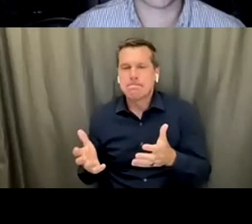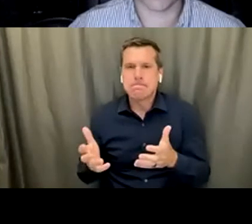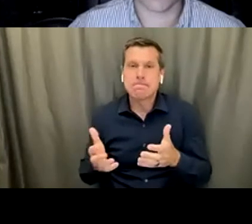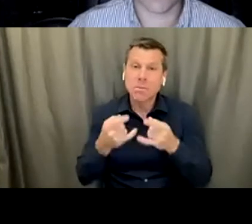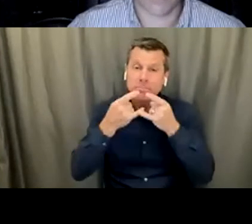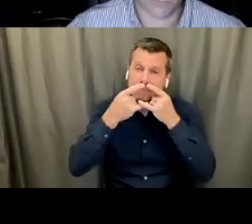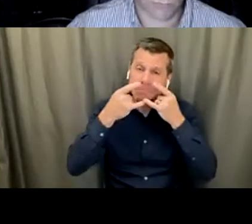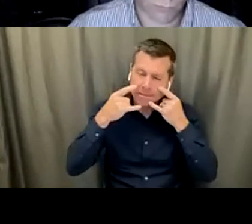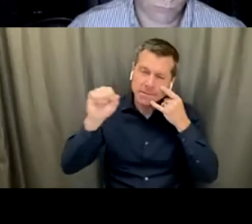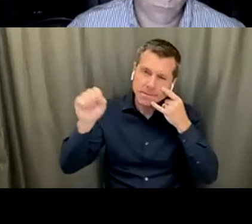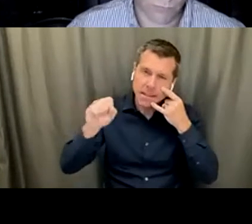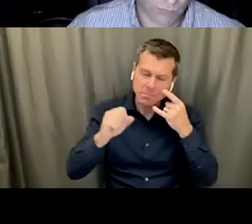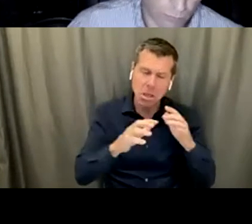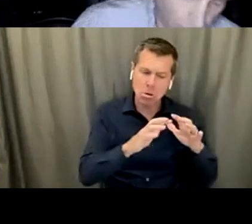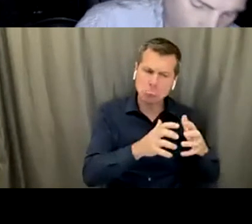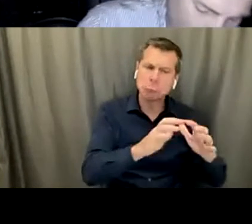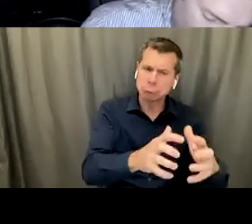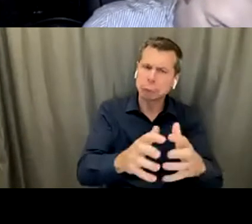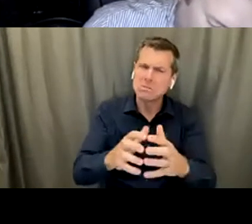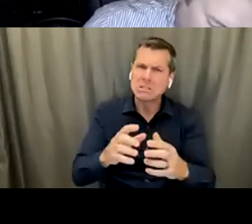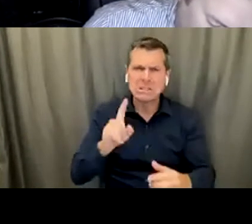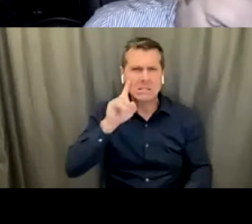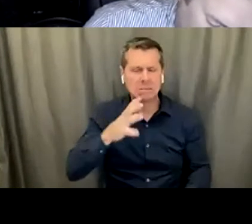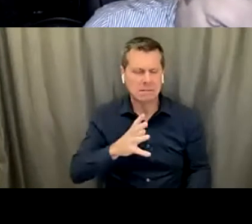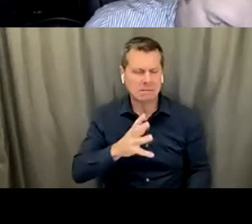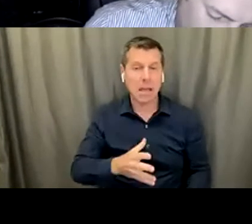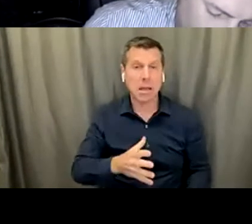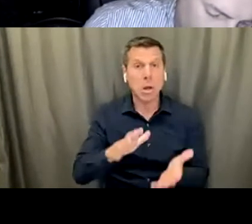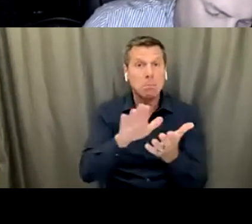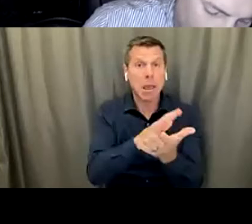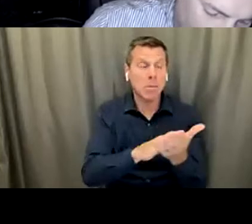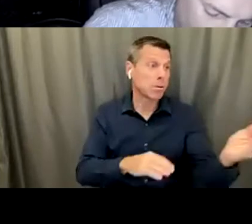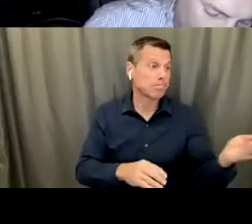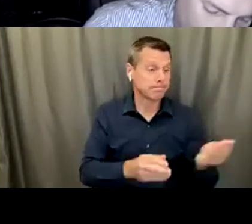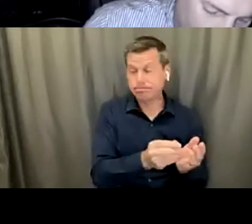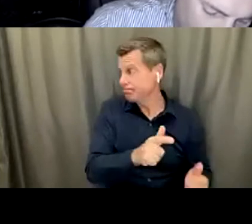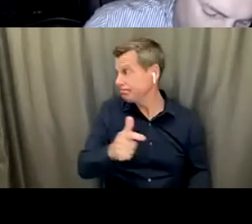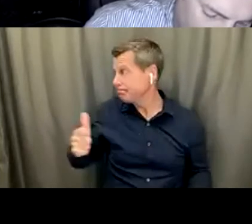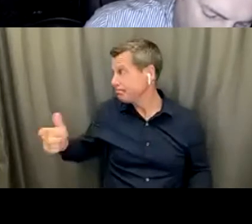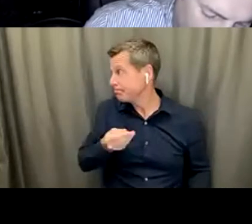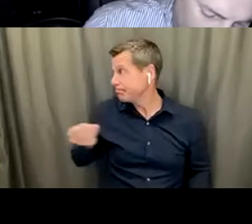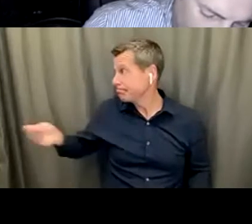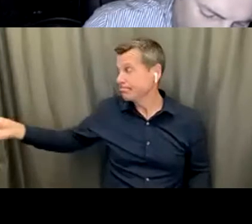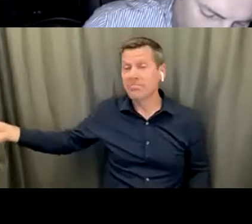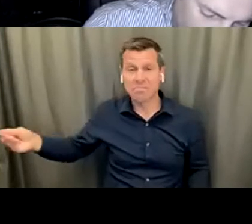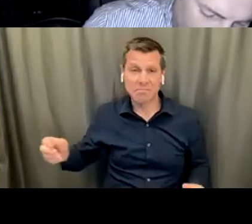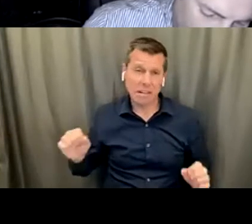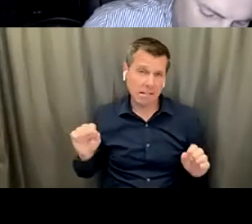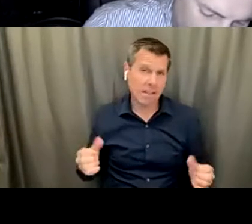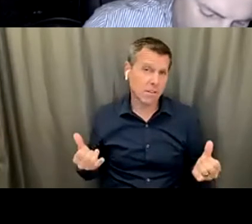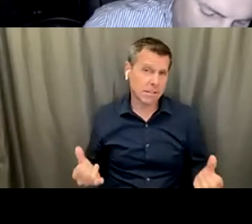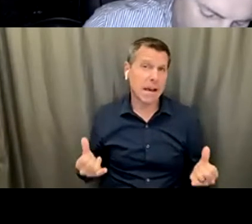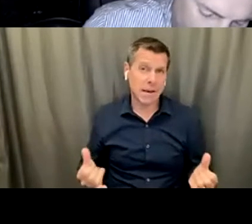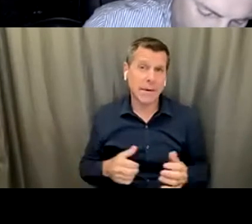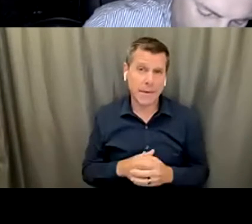masked. They may pass papers back and forth to each other. And did you want to add anything,